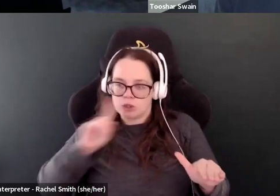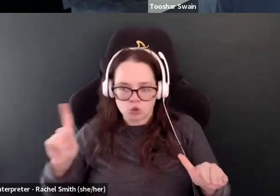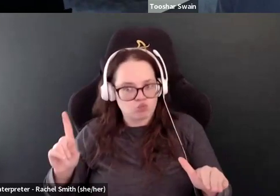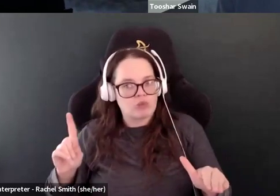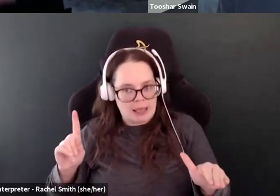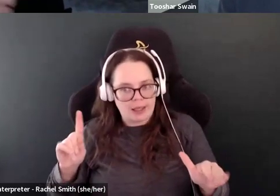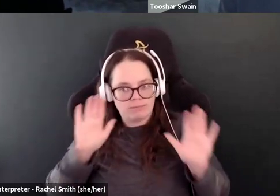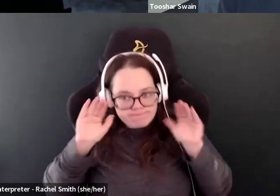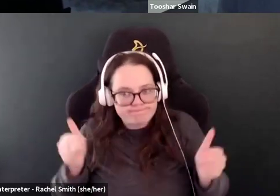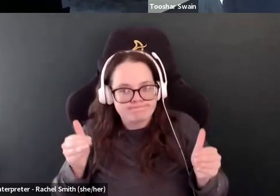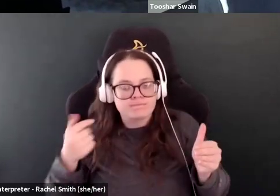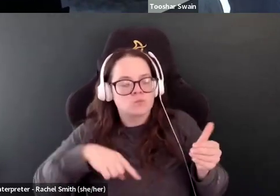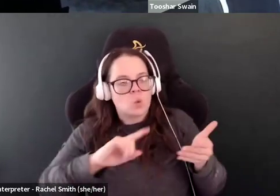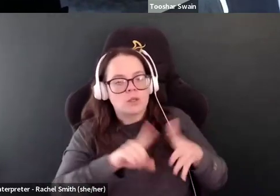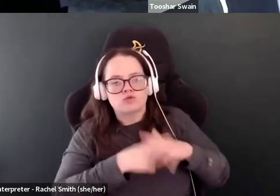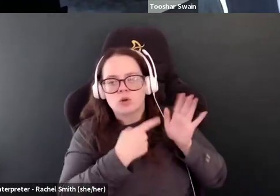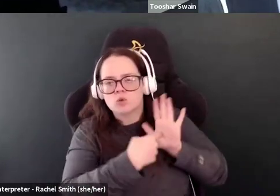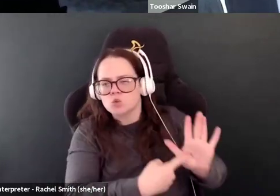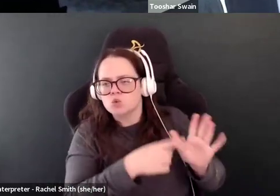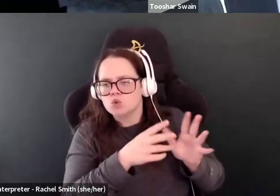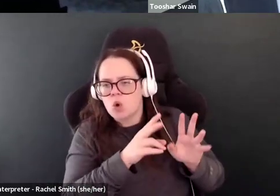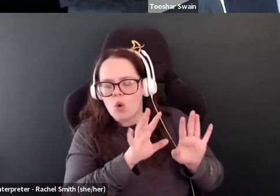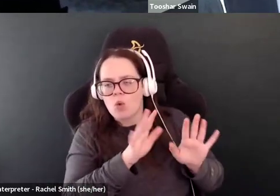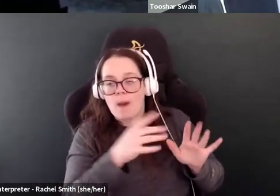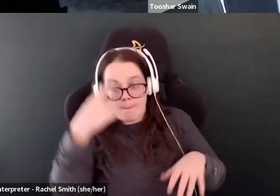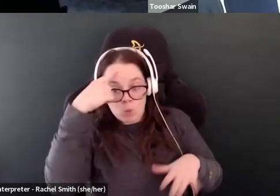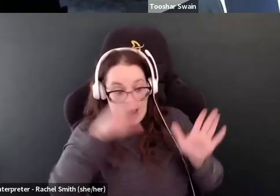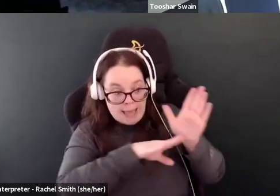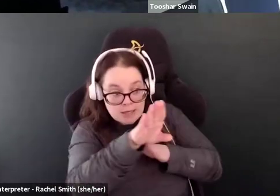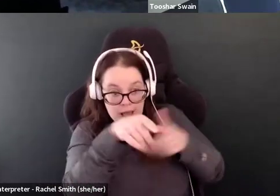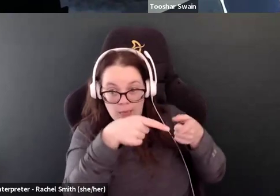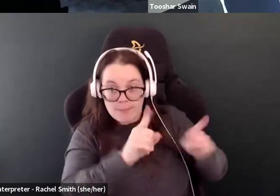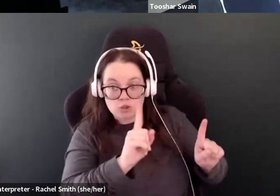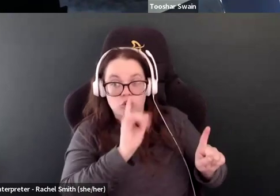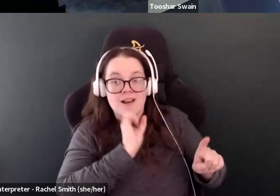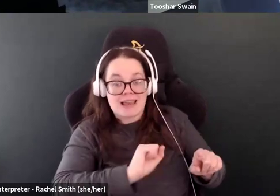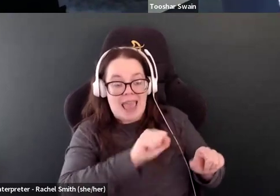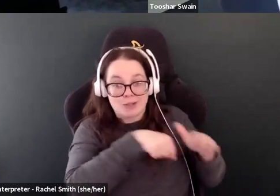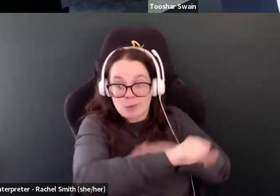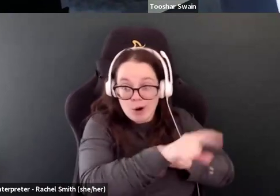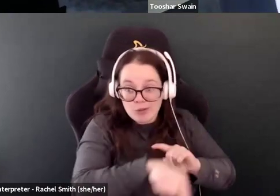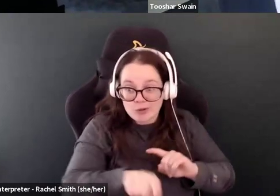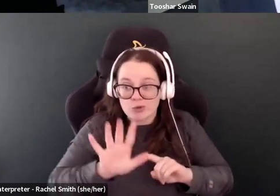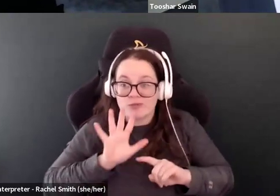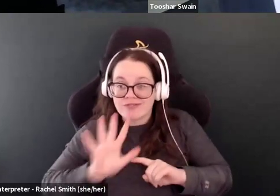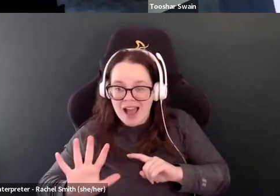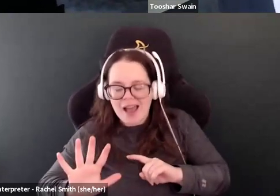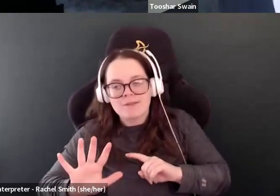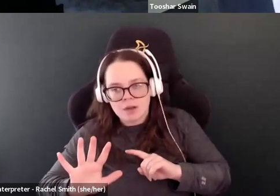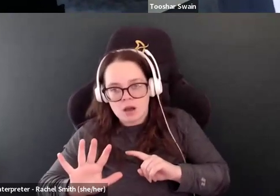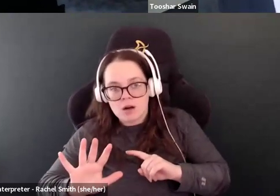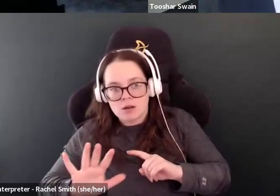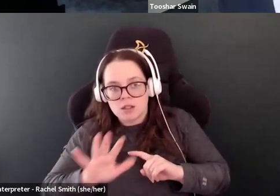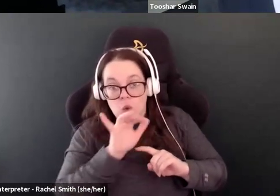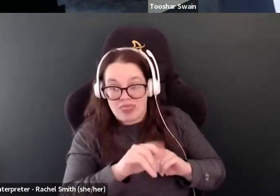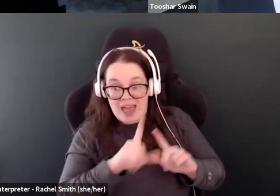value of birth to 5 for brain development. For early childhood education, that's when the